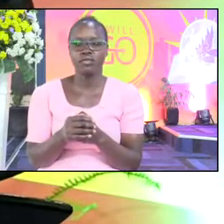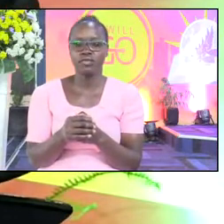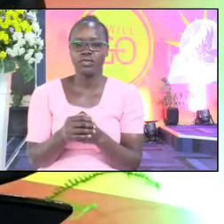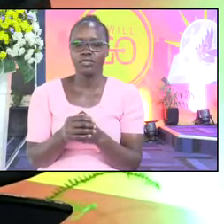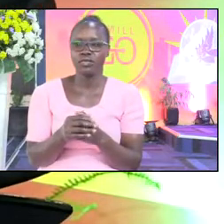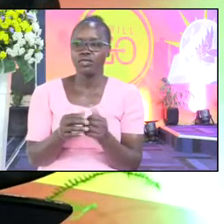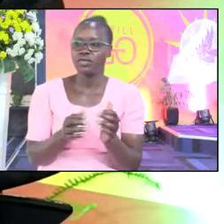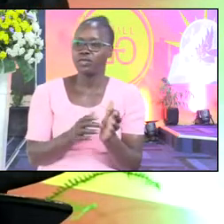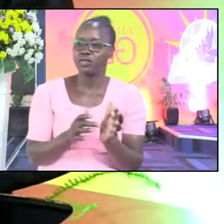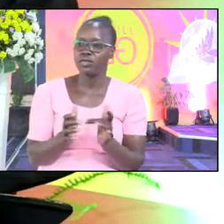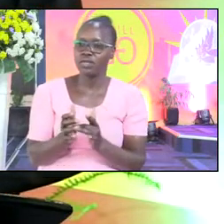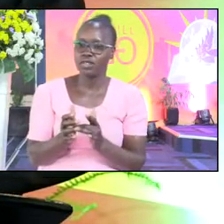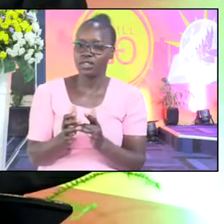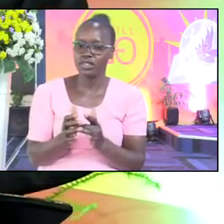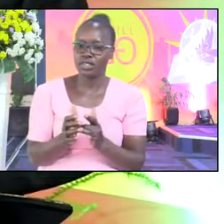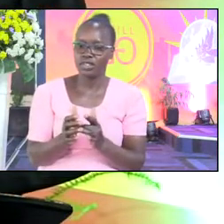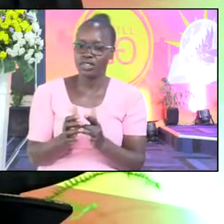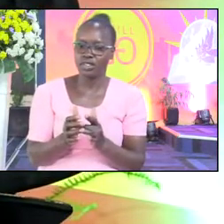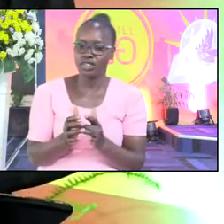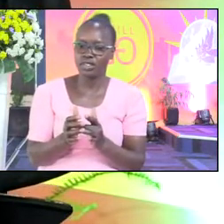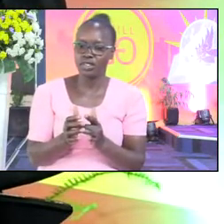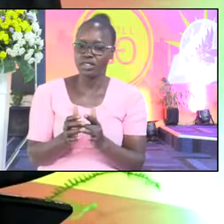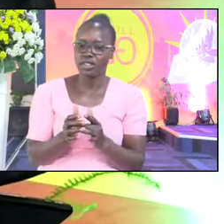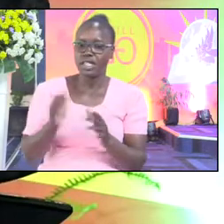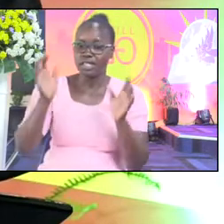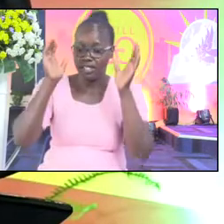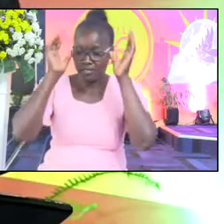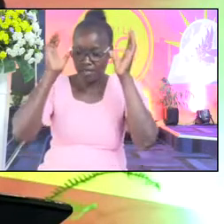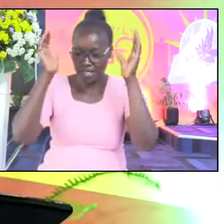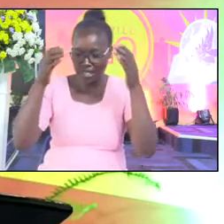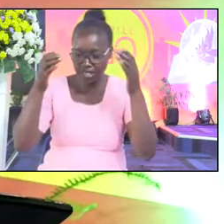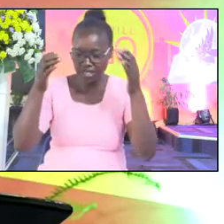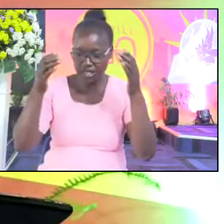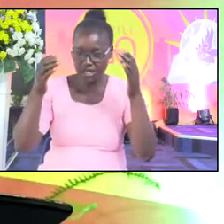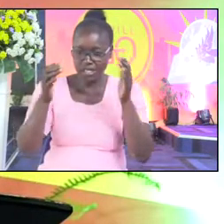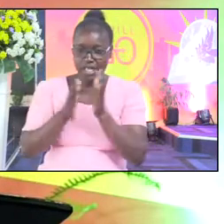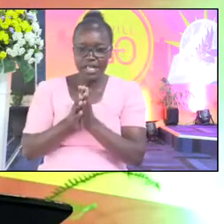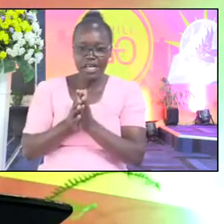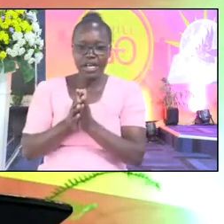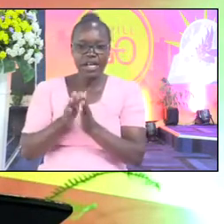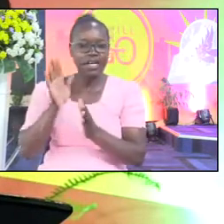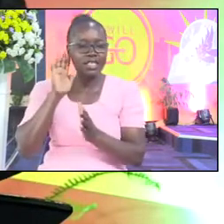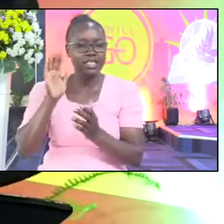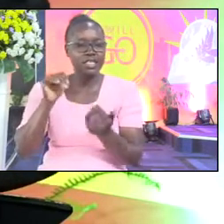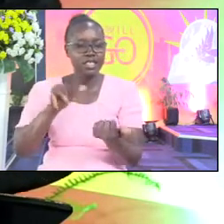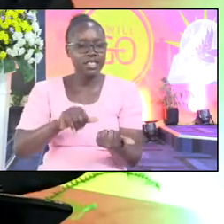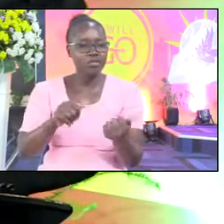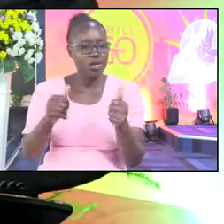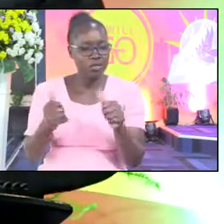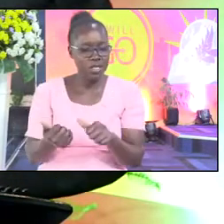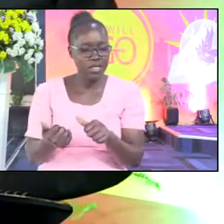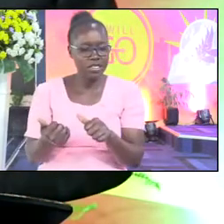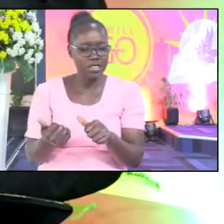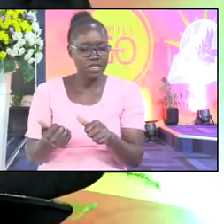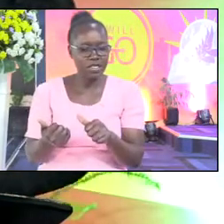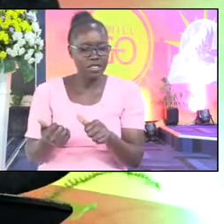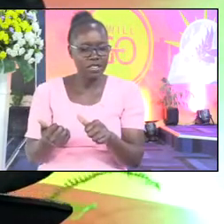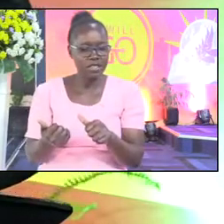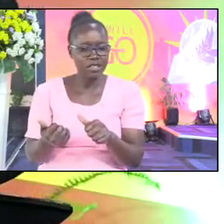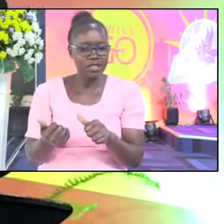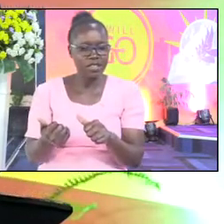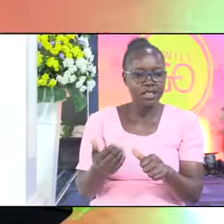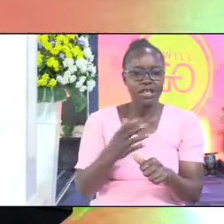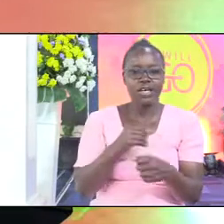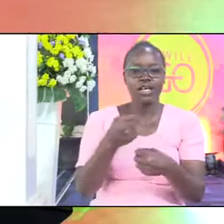Jesus knew the Pharisees had heard that he was baptizing